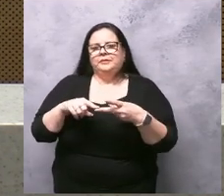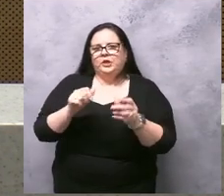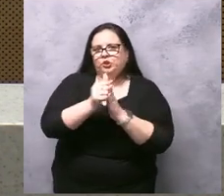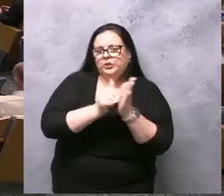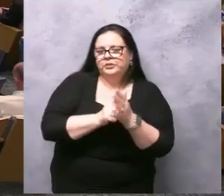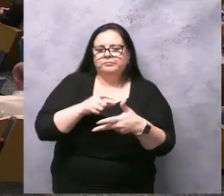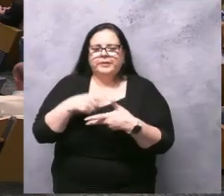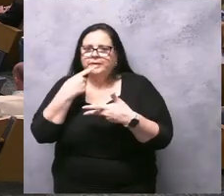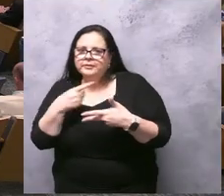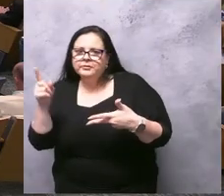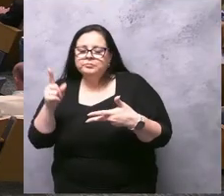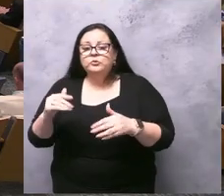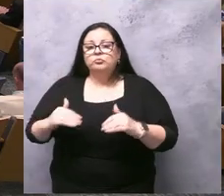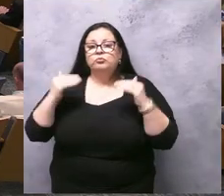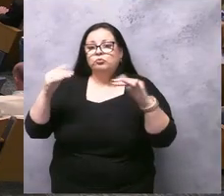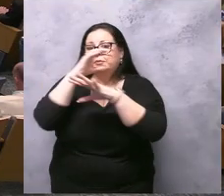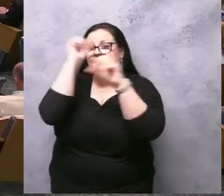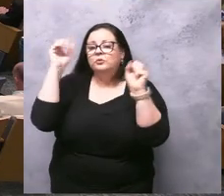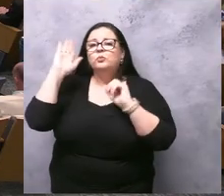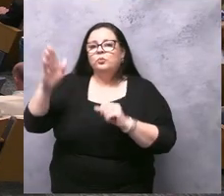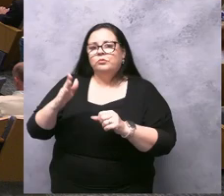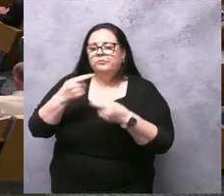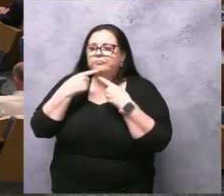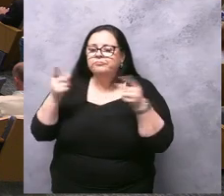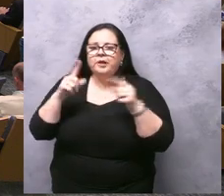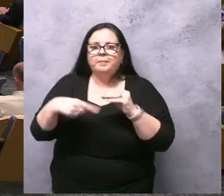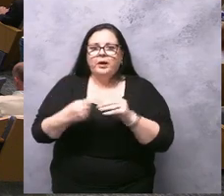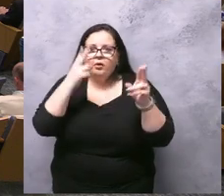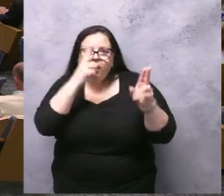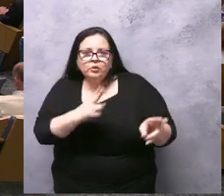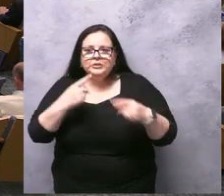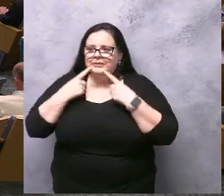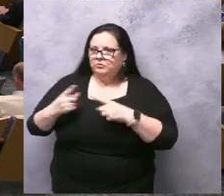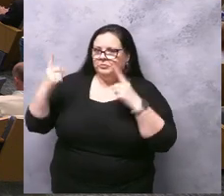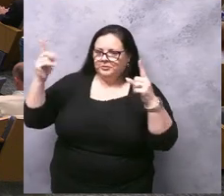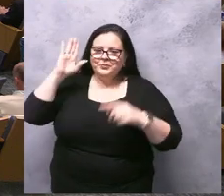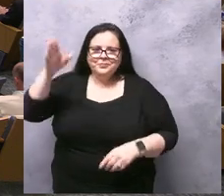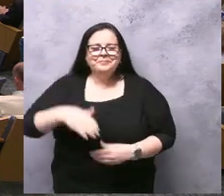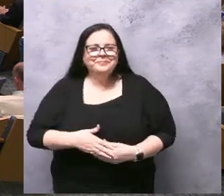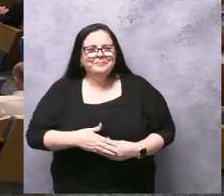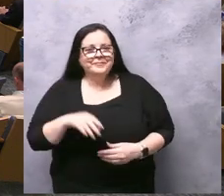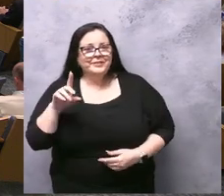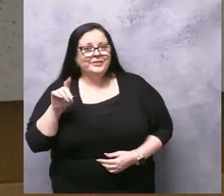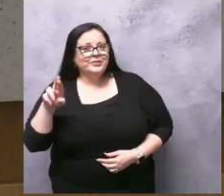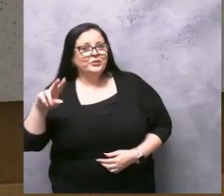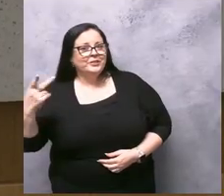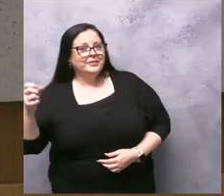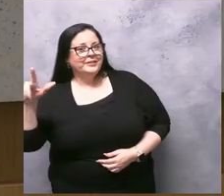The superintendent will make remarks regarding tonight's honors and achievements. Dr. Kelly. Thank you, sir.